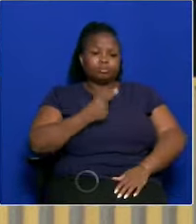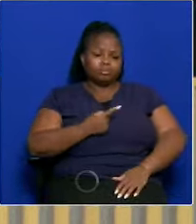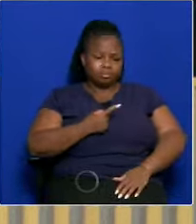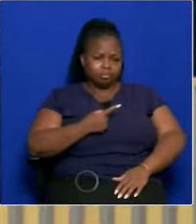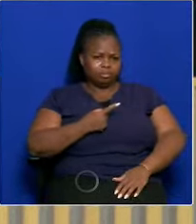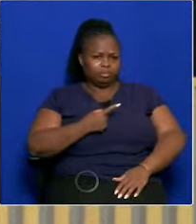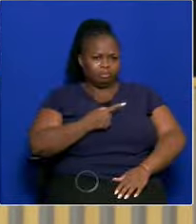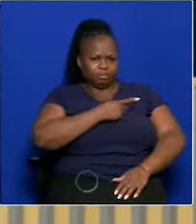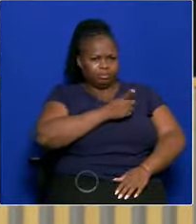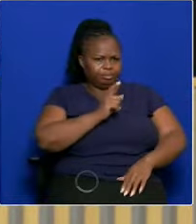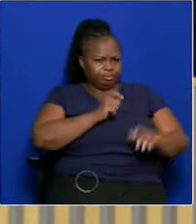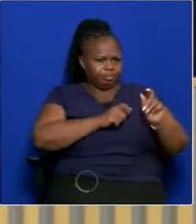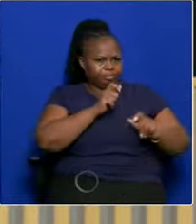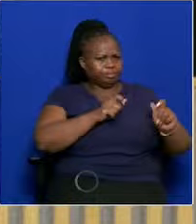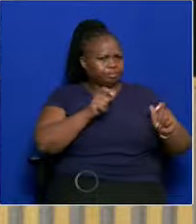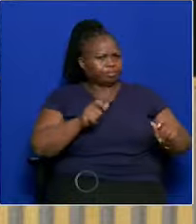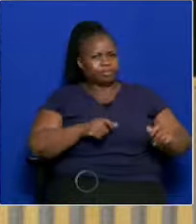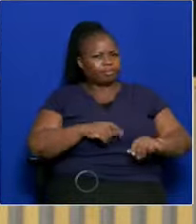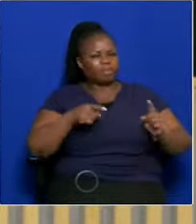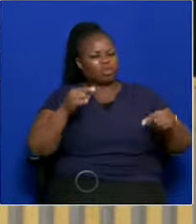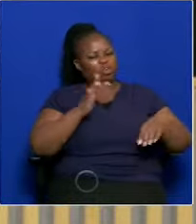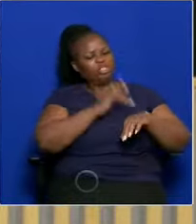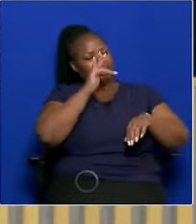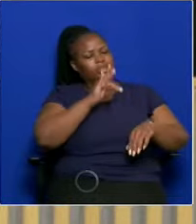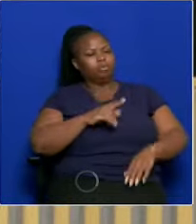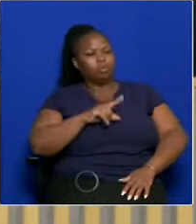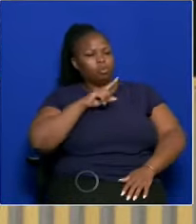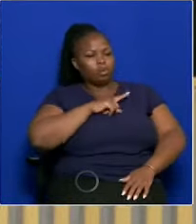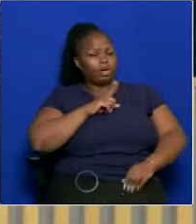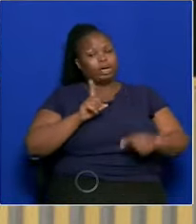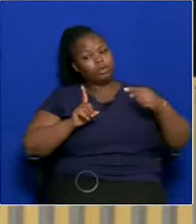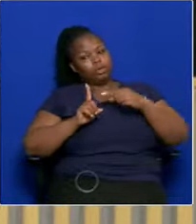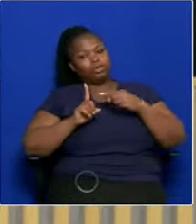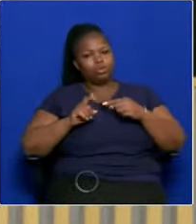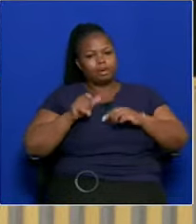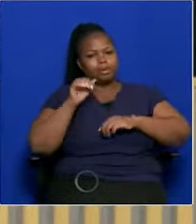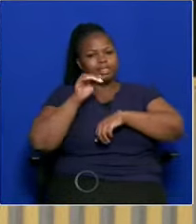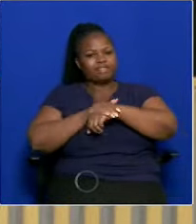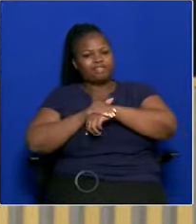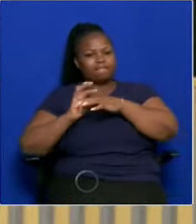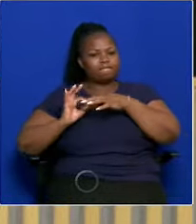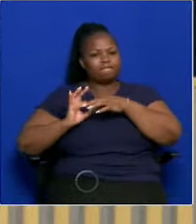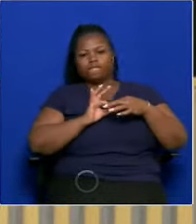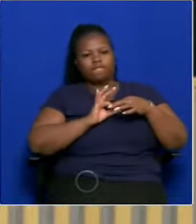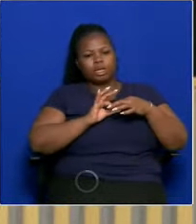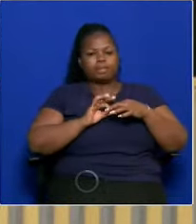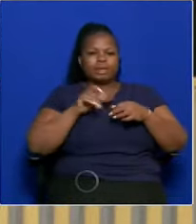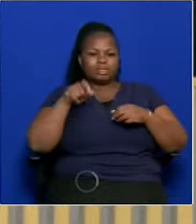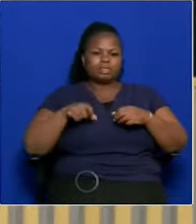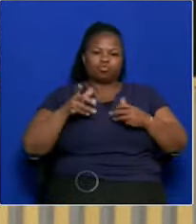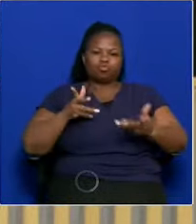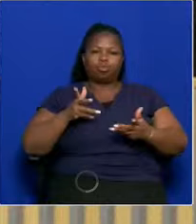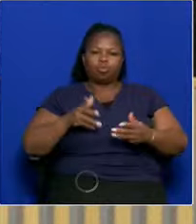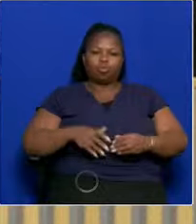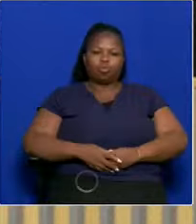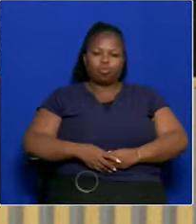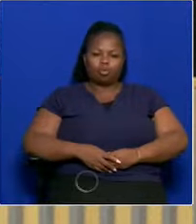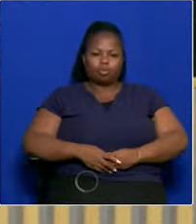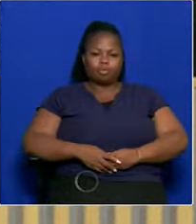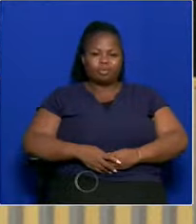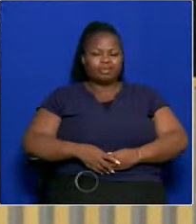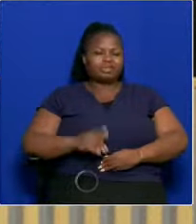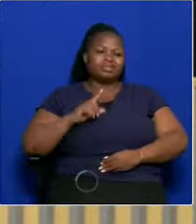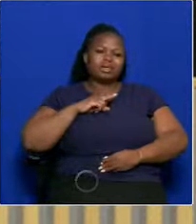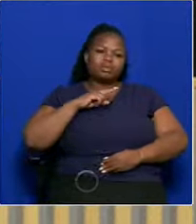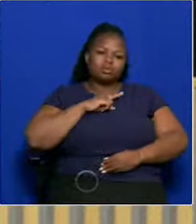that they can't touch him because you are his person. That is the context. That's why it is a source of concern